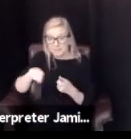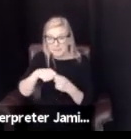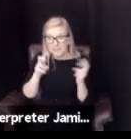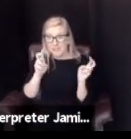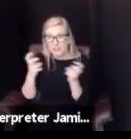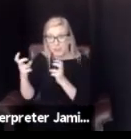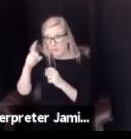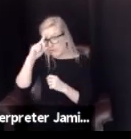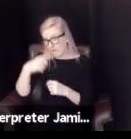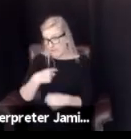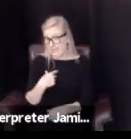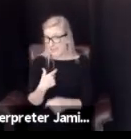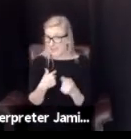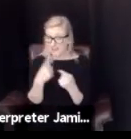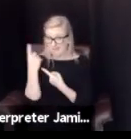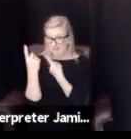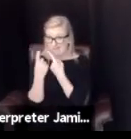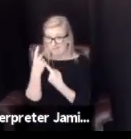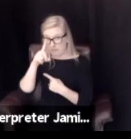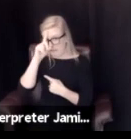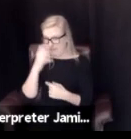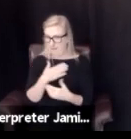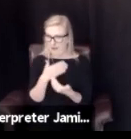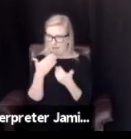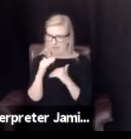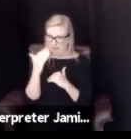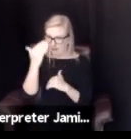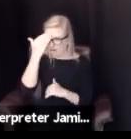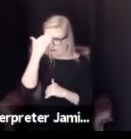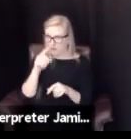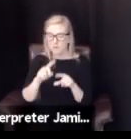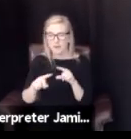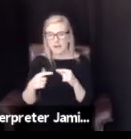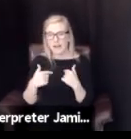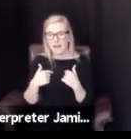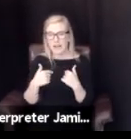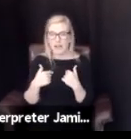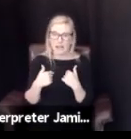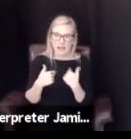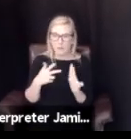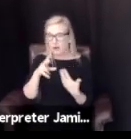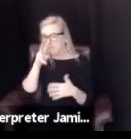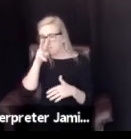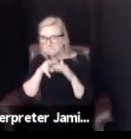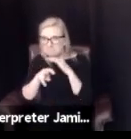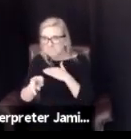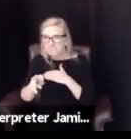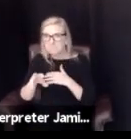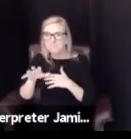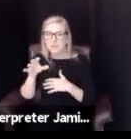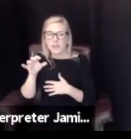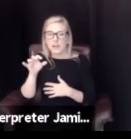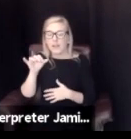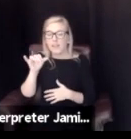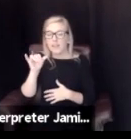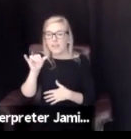I would assess based on my limited knowledge, but I would probably hypothesize that